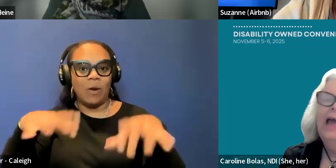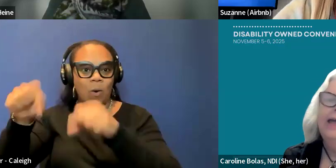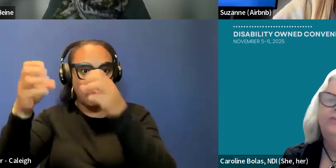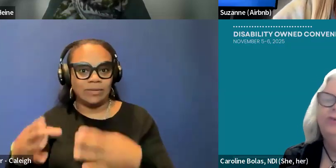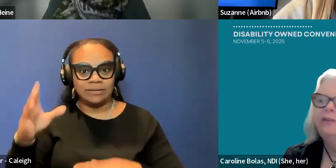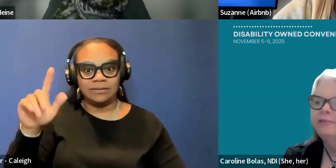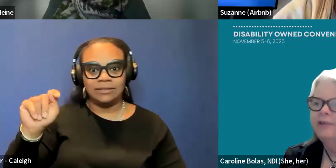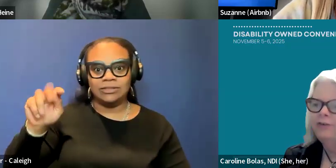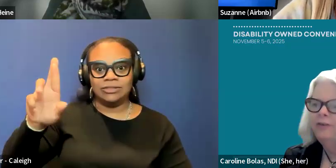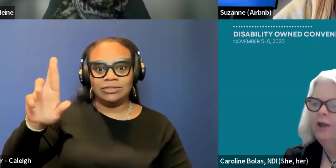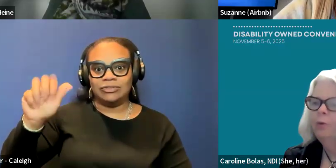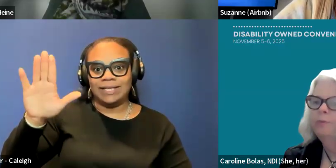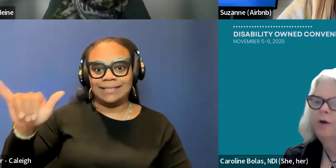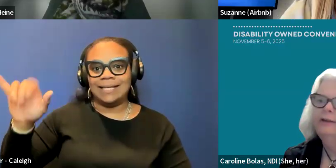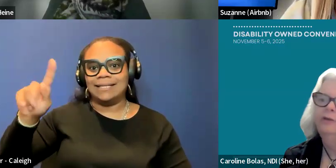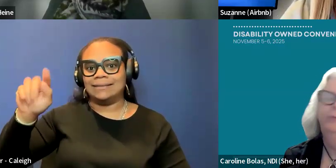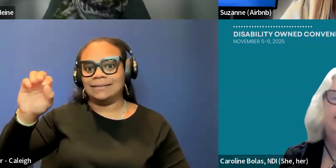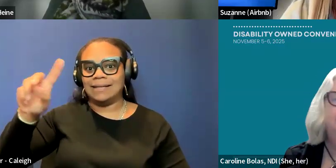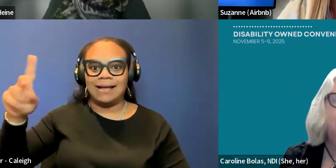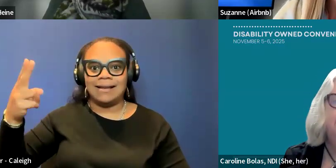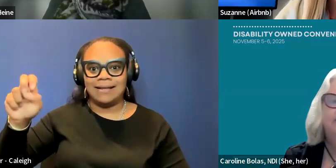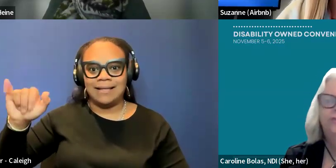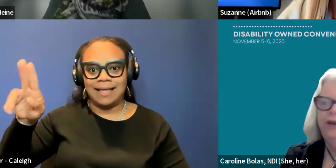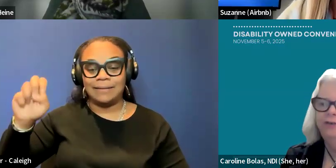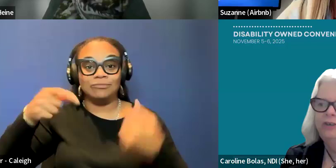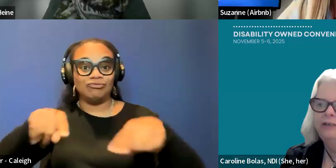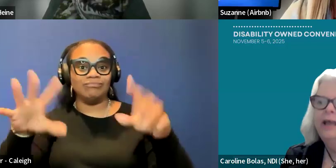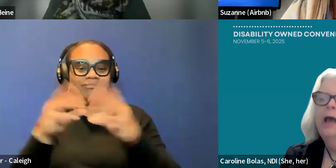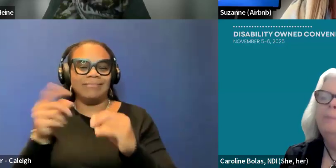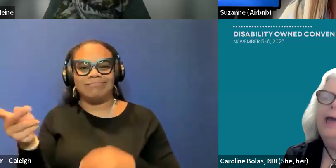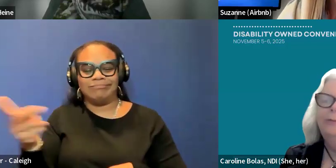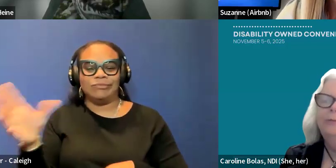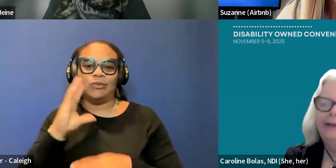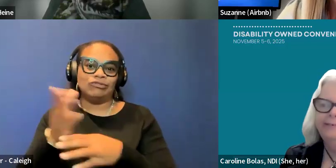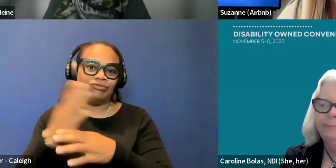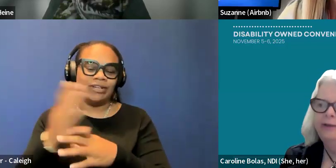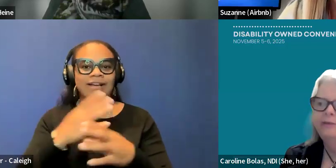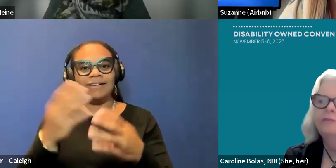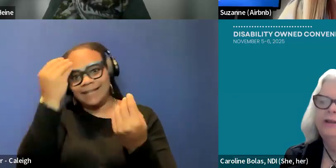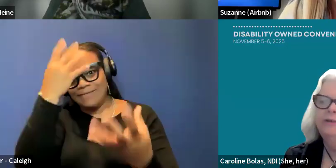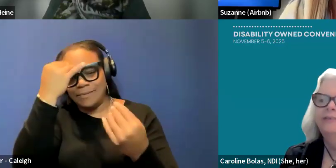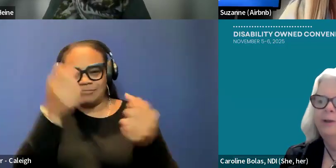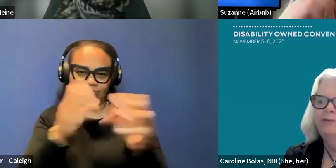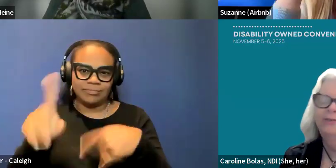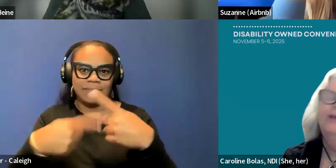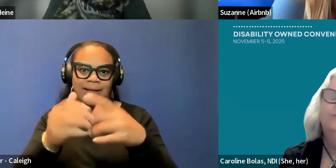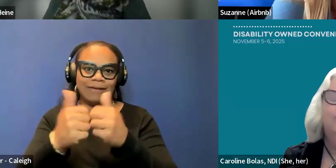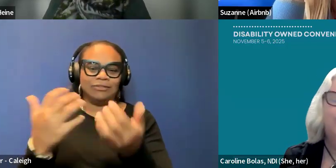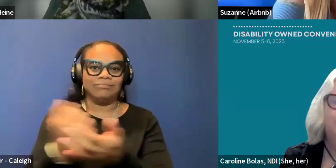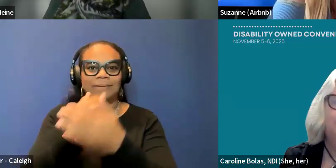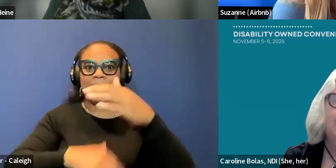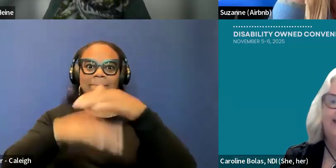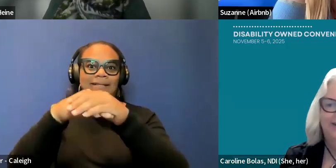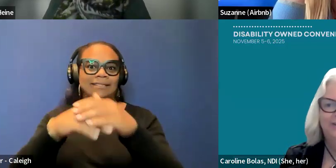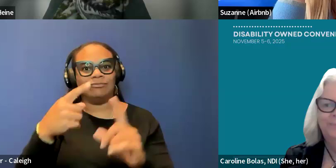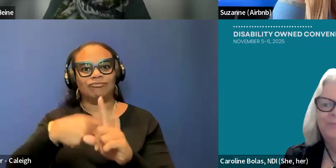Heine. And during this session, they're going to provide us with insights and strategies about how to maximize the rental experience for